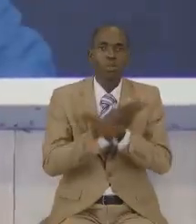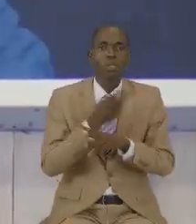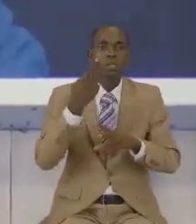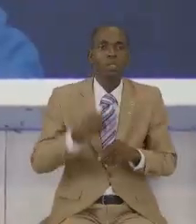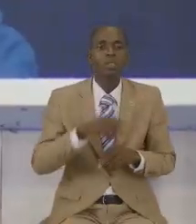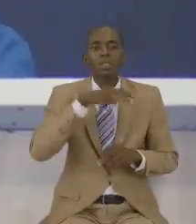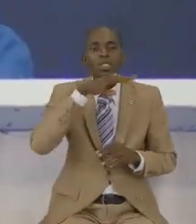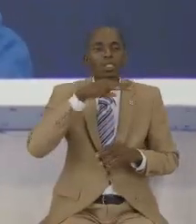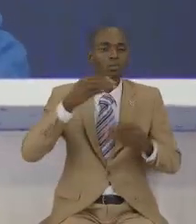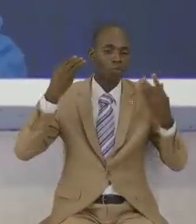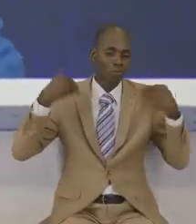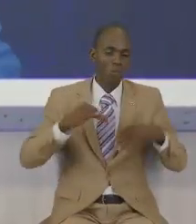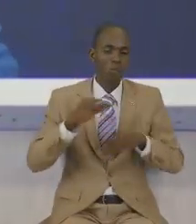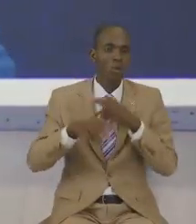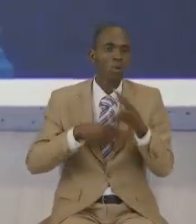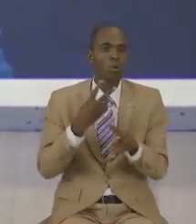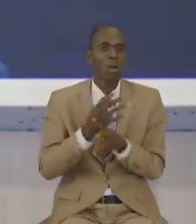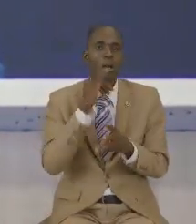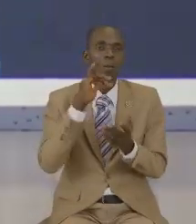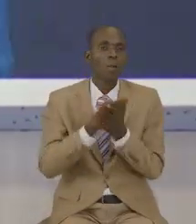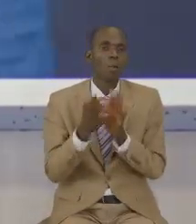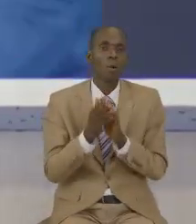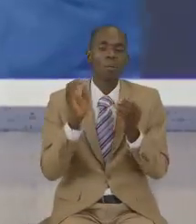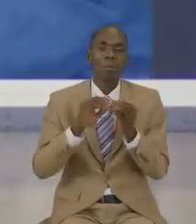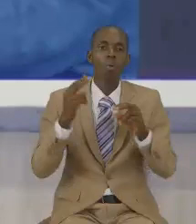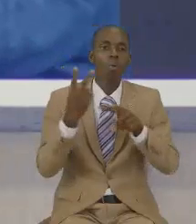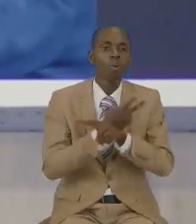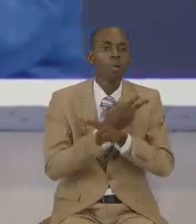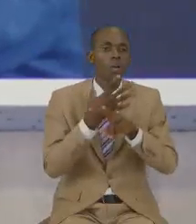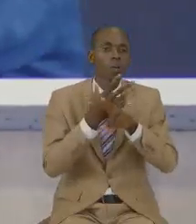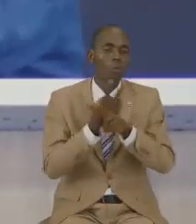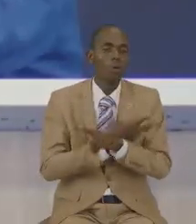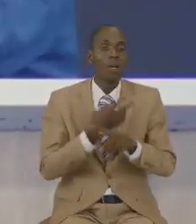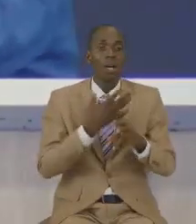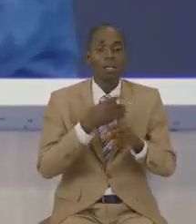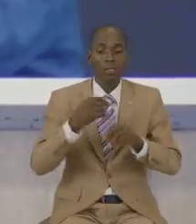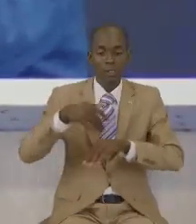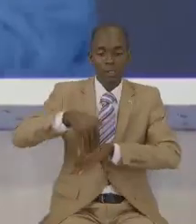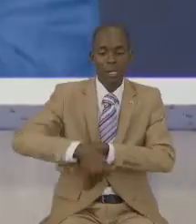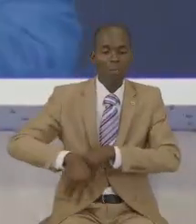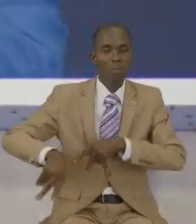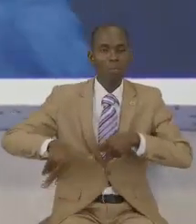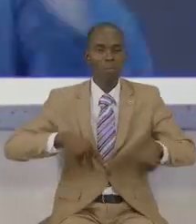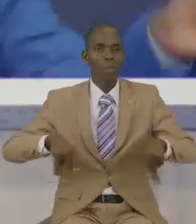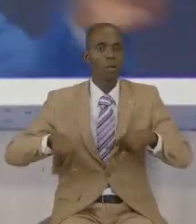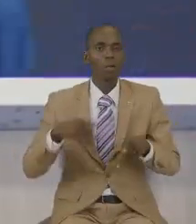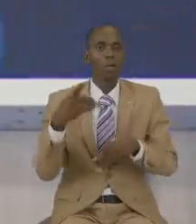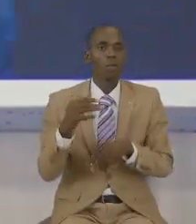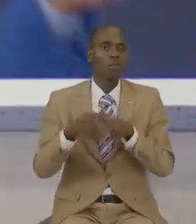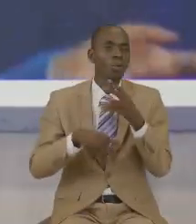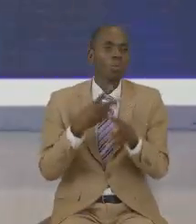the world is becoming worse and worse. And the nightclubs are becoming worse and worse.